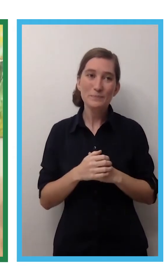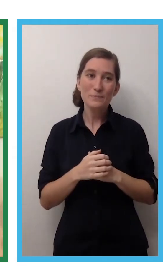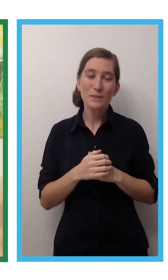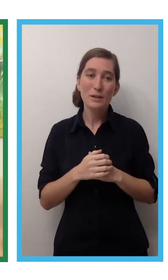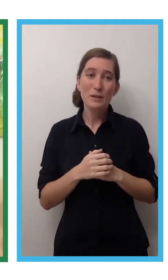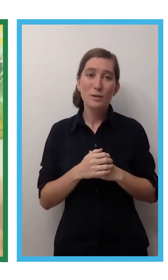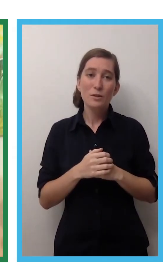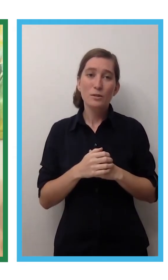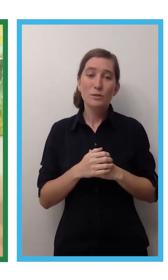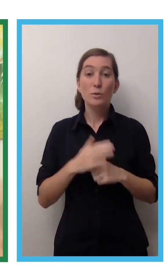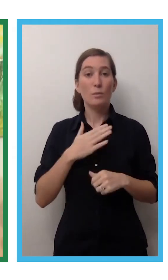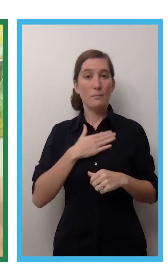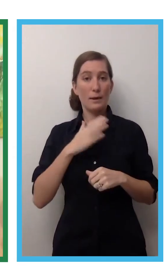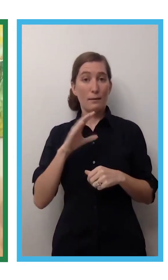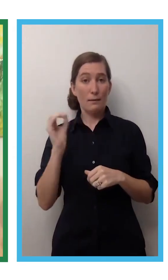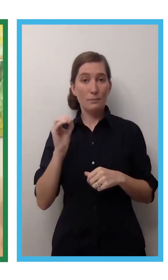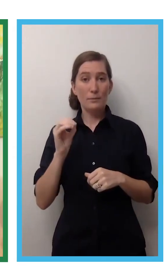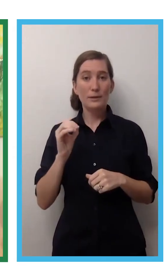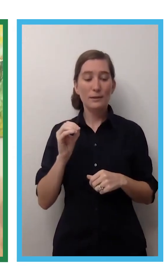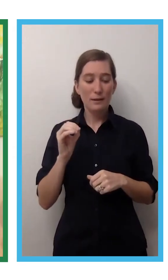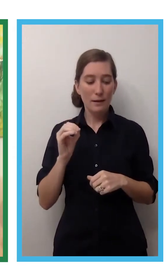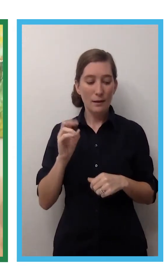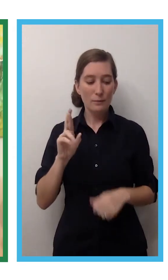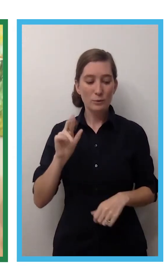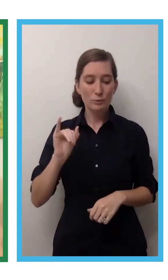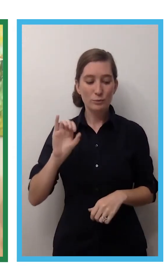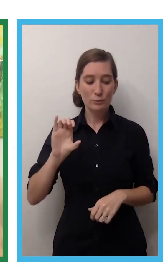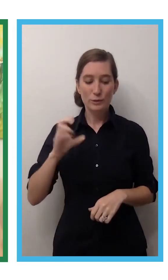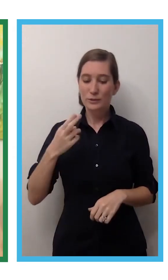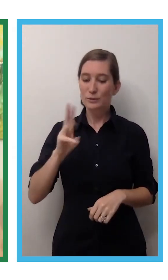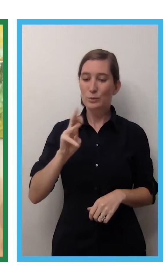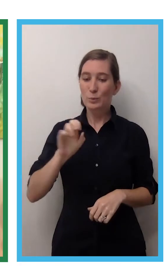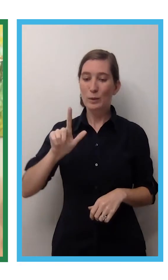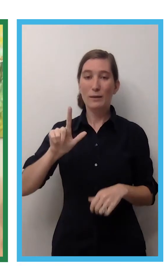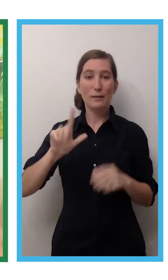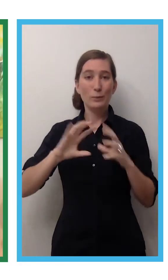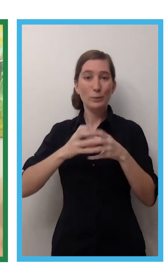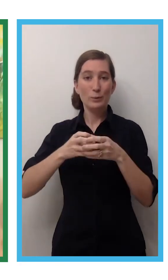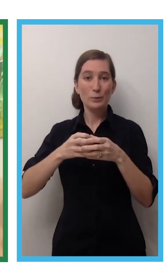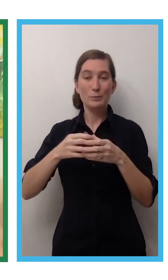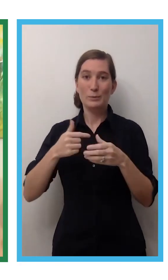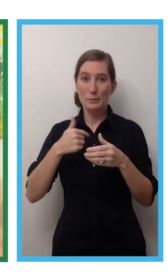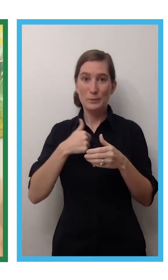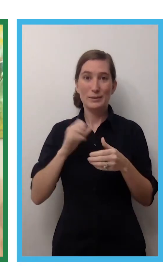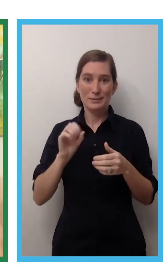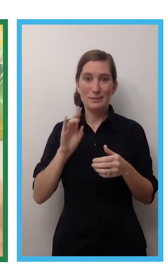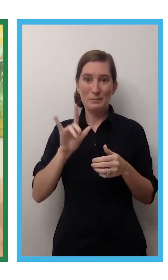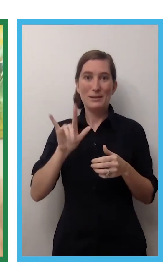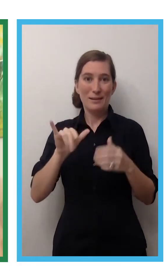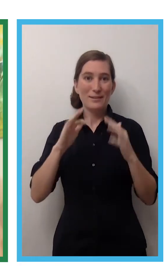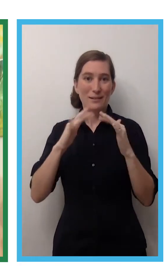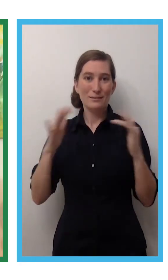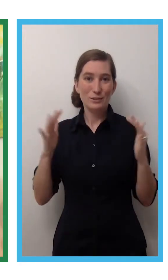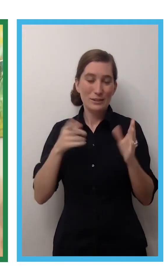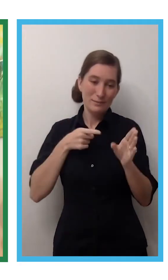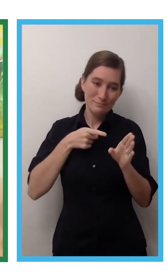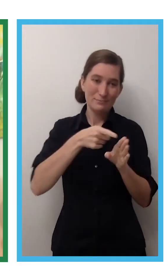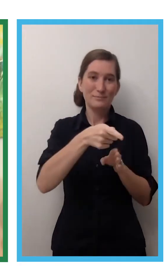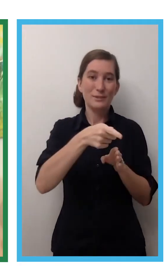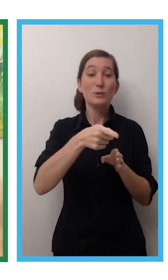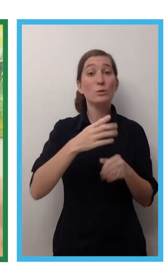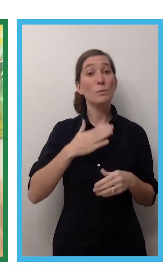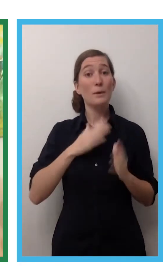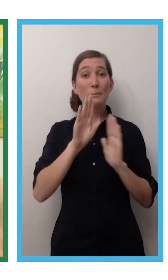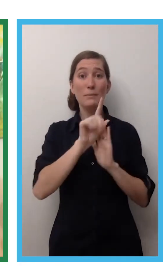we consult in supply chain and in supplier diversity, then what I wanted to do is be able to take that background